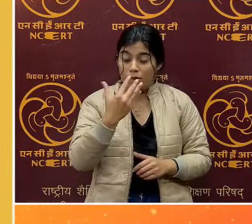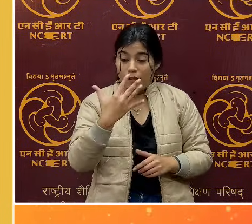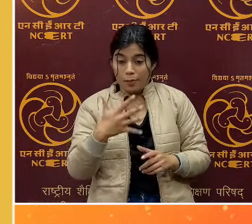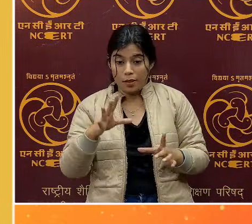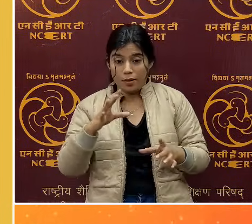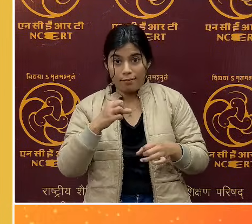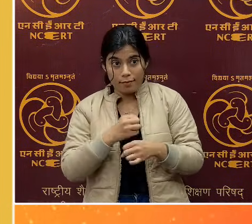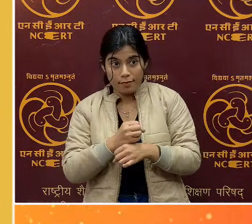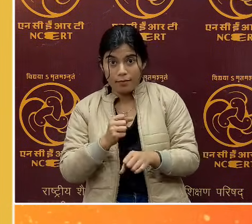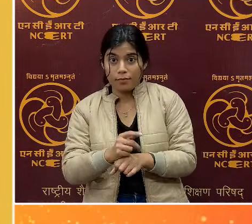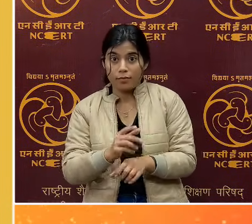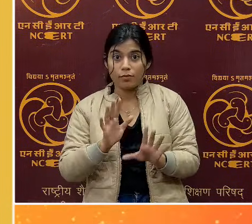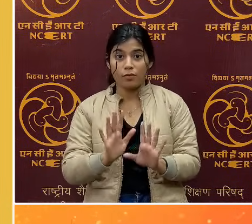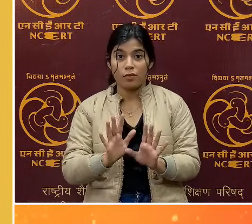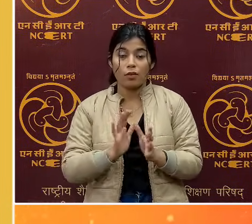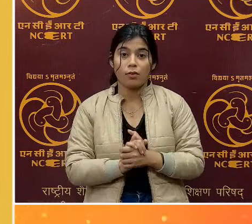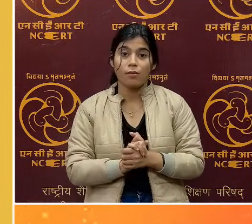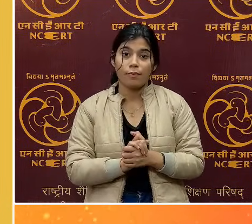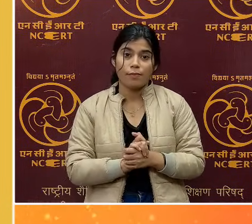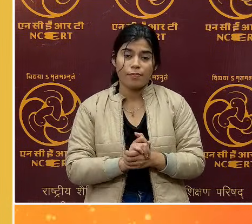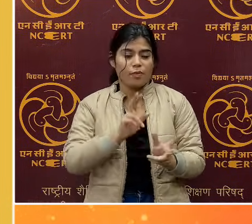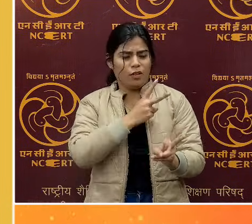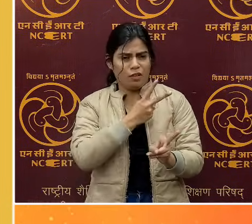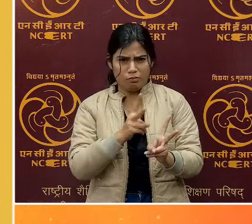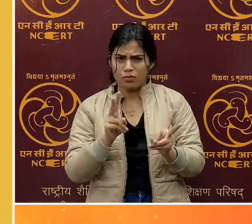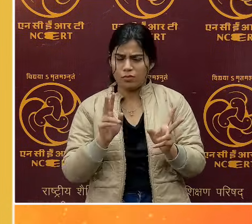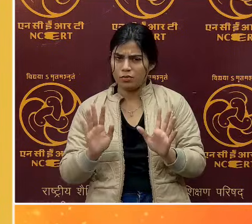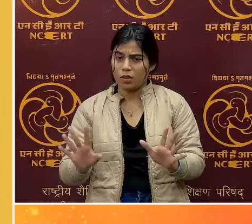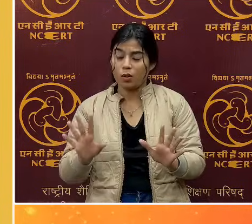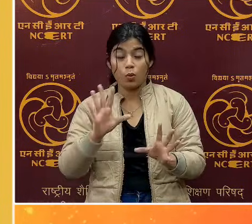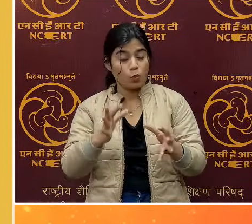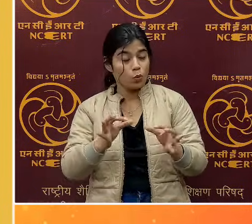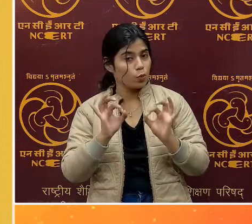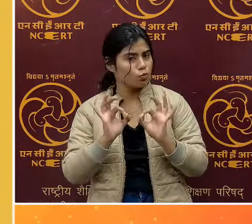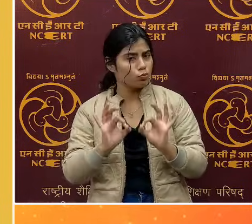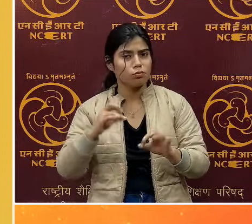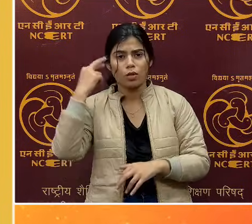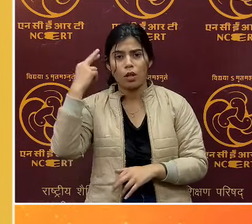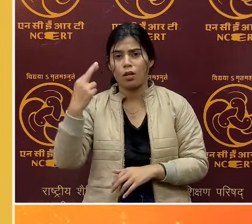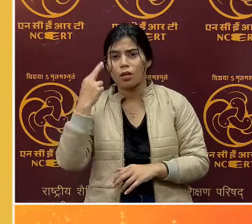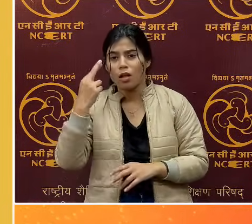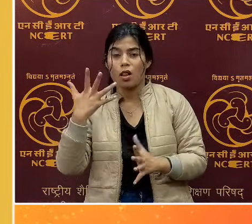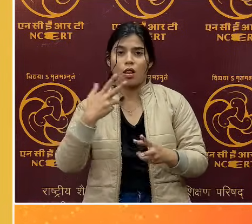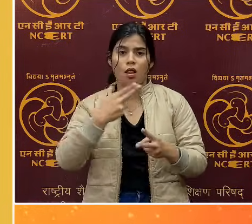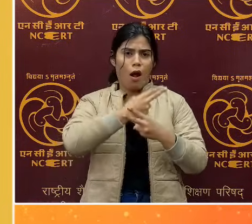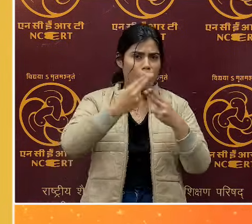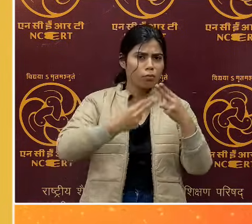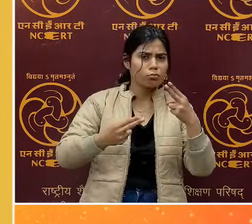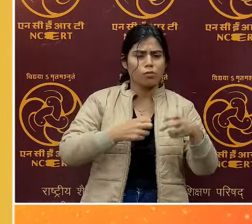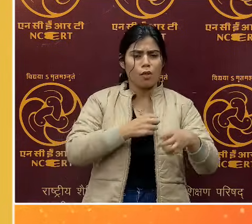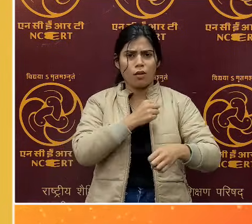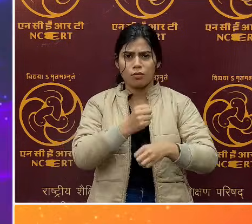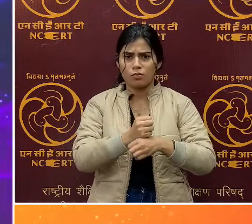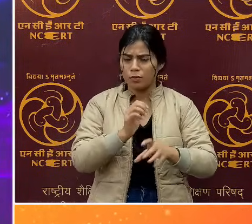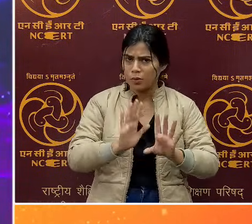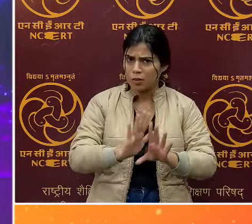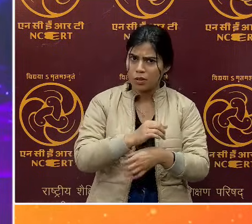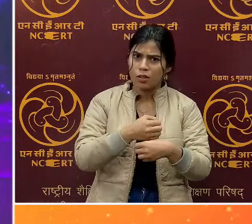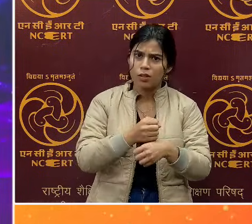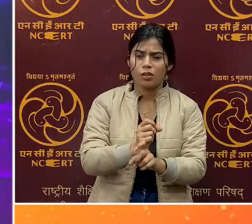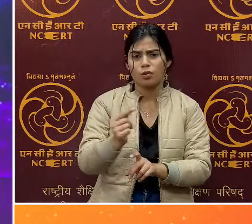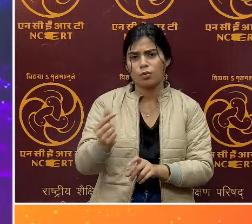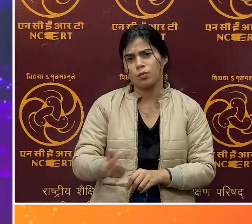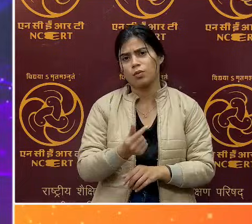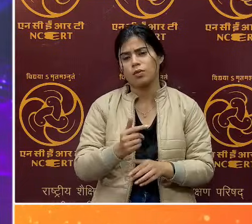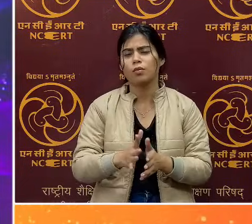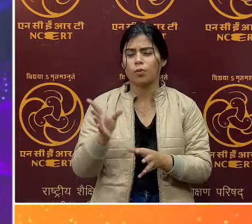purpose, it is also getting used for some other really good reasons. Architectural, also. we can Yes. say. Okay. So, ma'am, can we